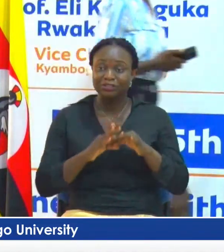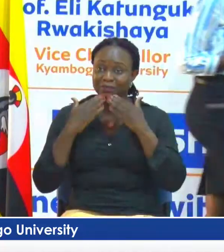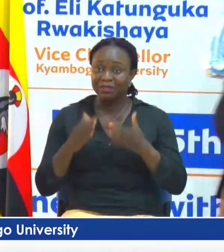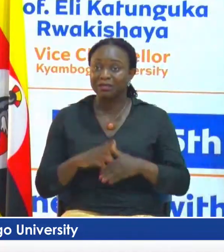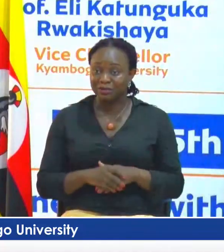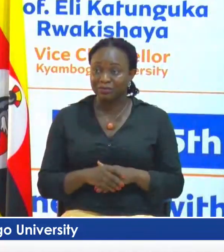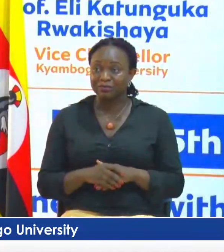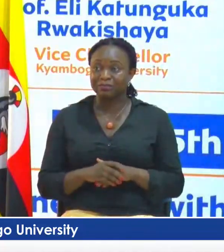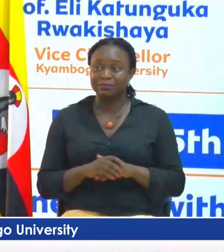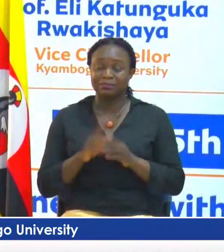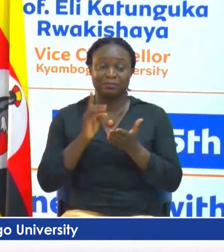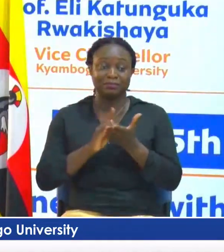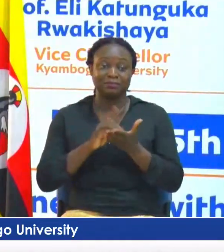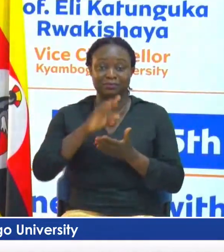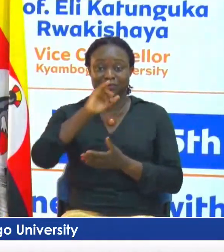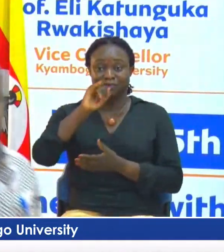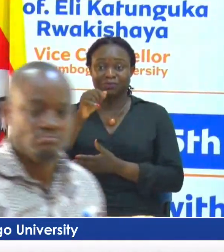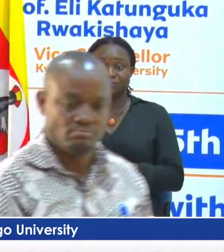Dr. Judith Irene Nagasha,